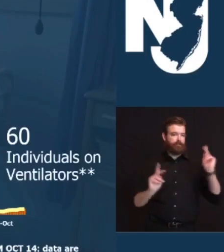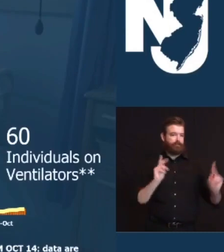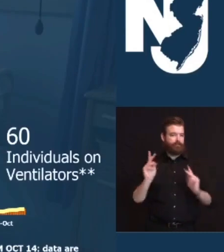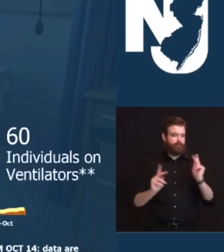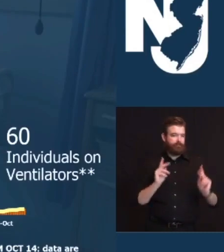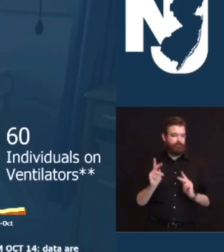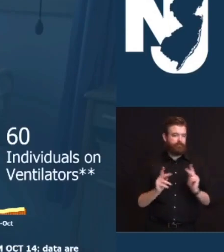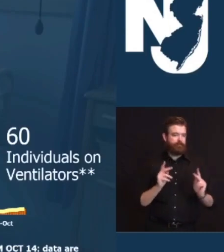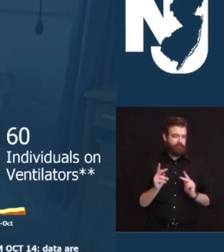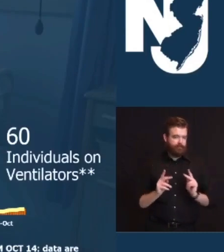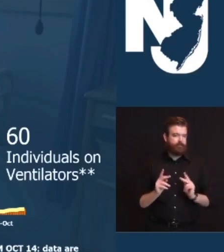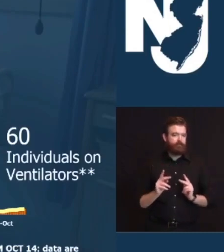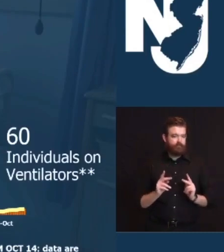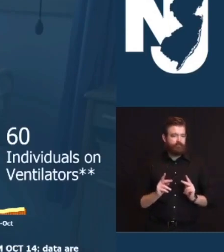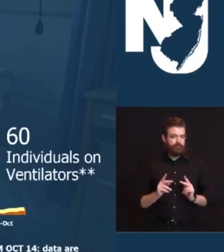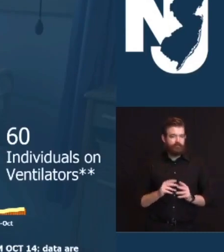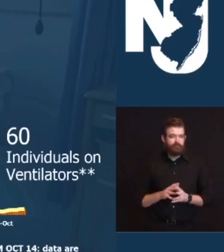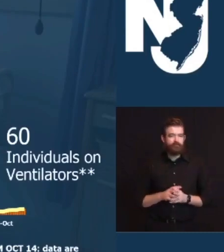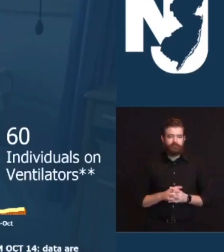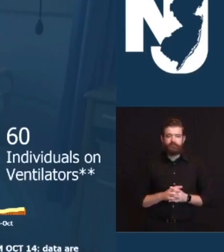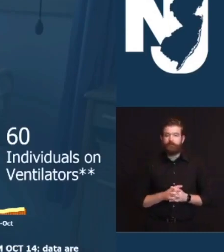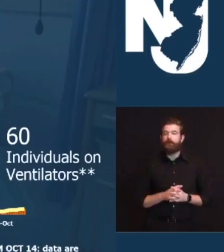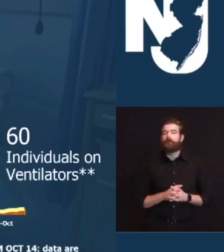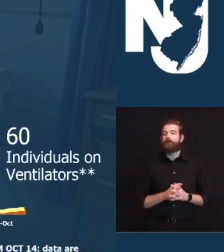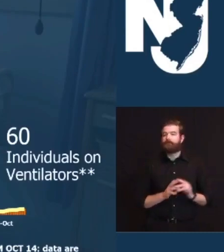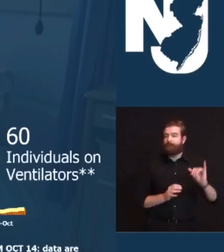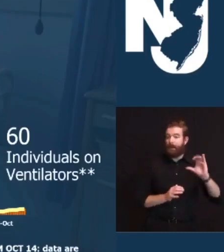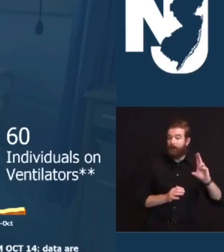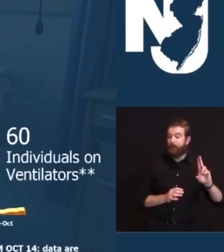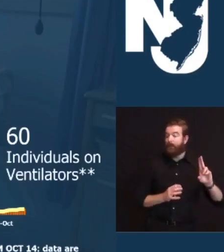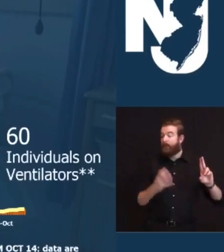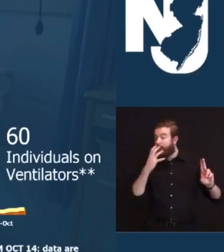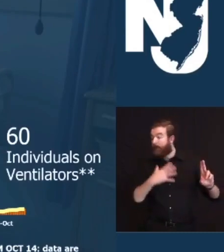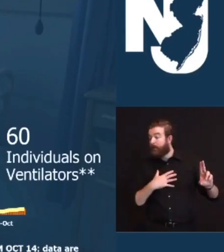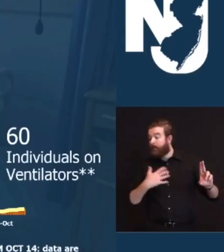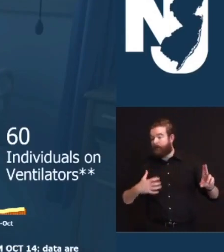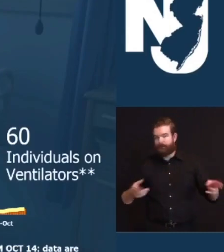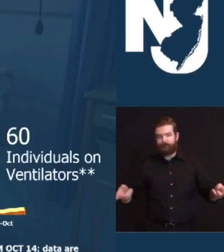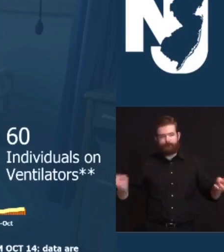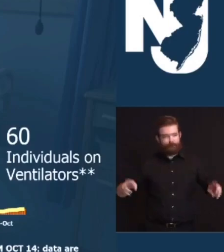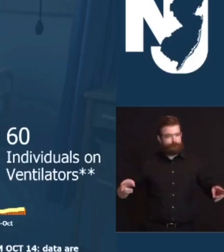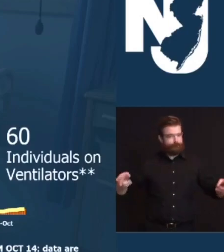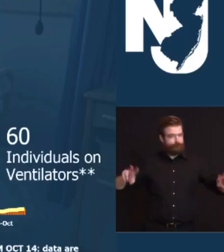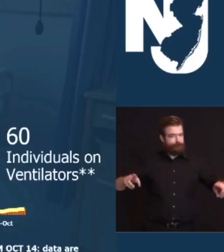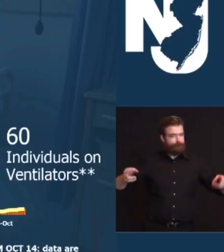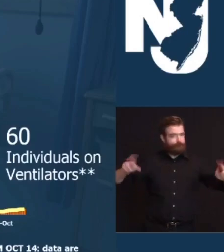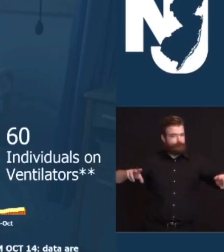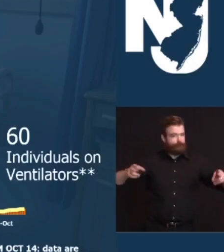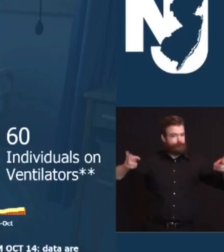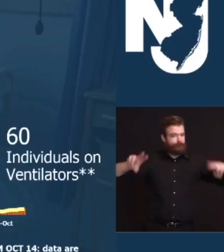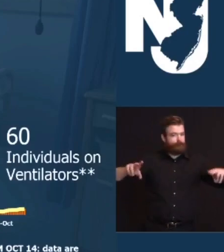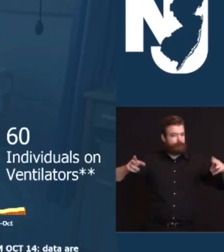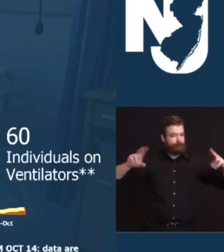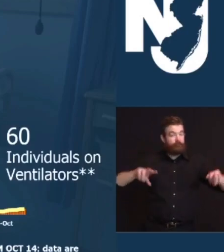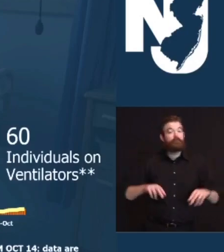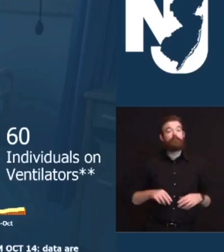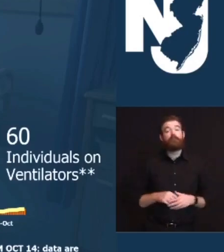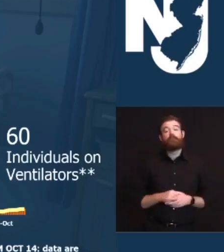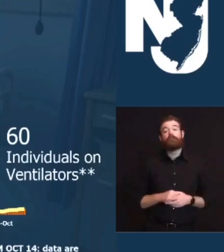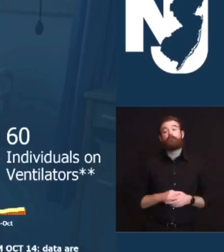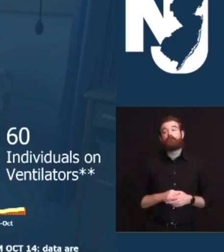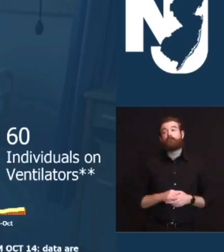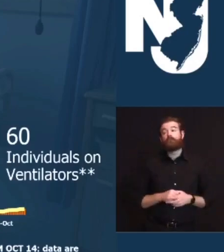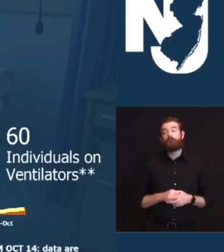use, we are now seeing increases that have been carried for better than 1 week. There is only one way. We don't